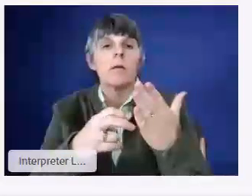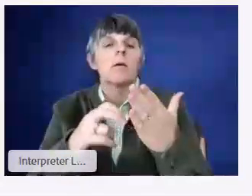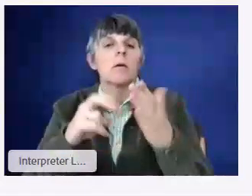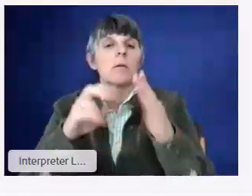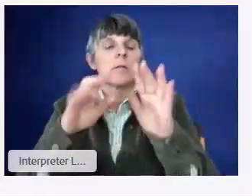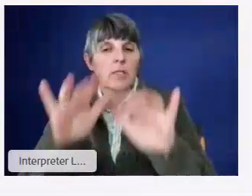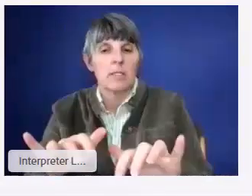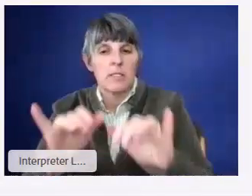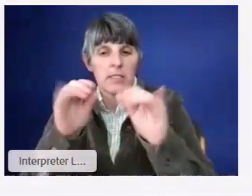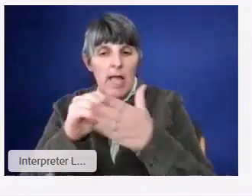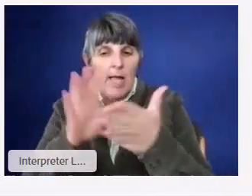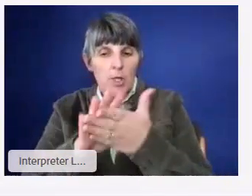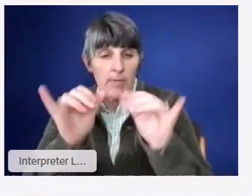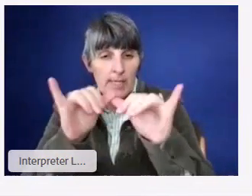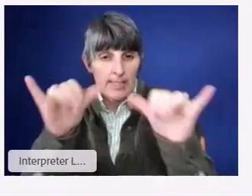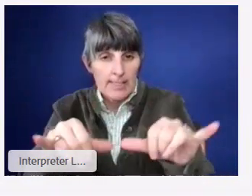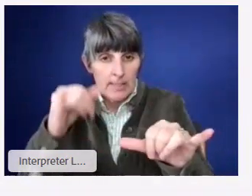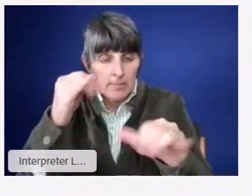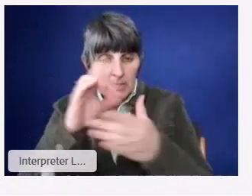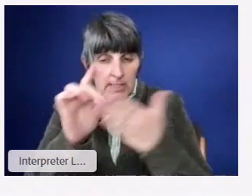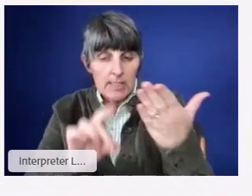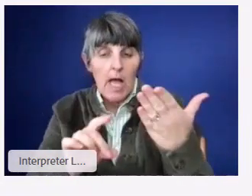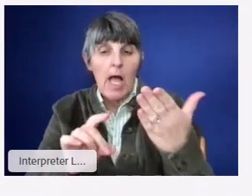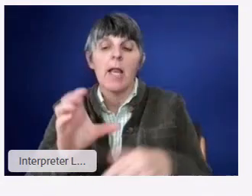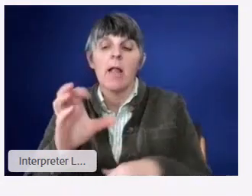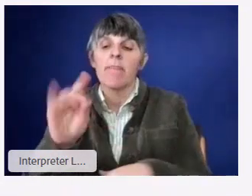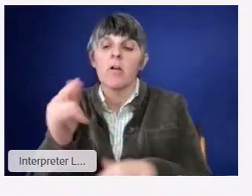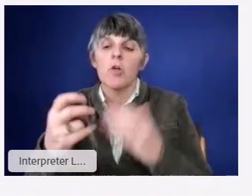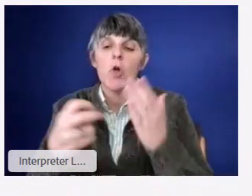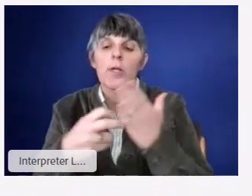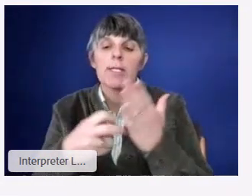system design. The coding tickets